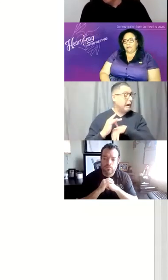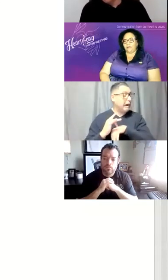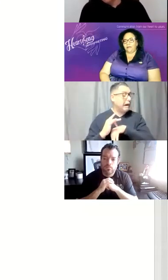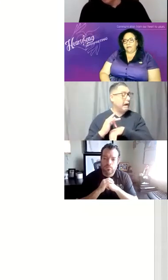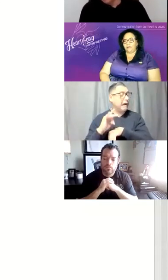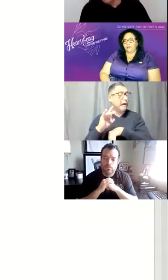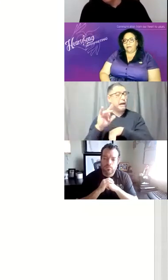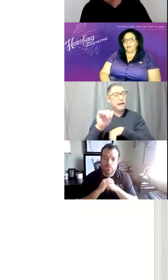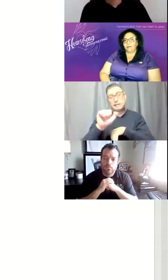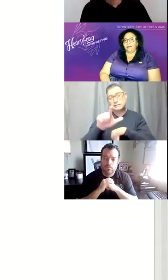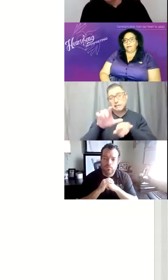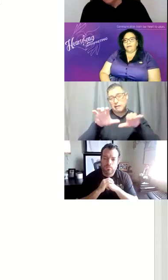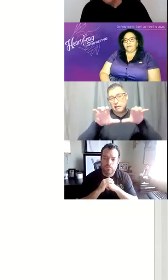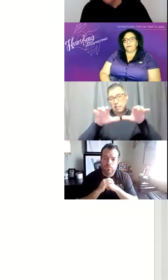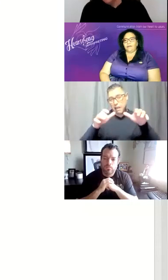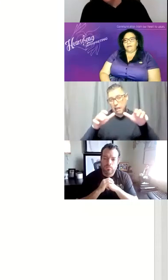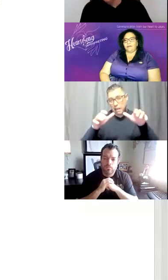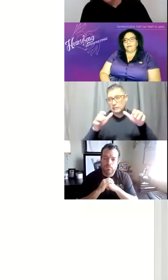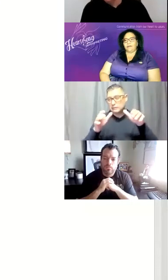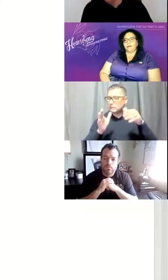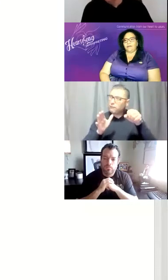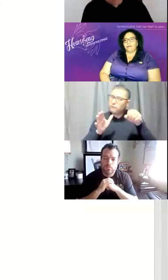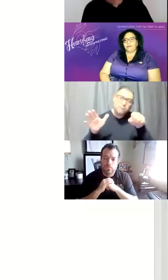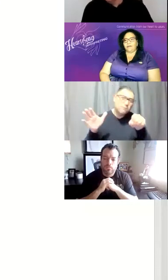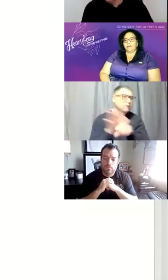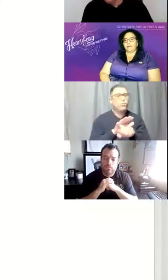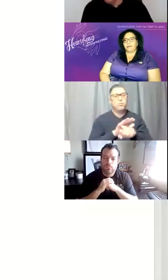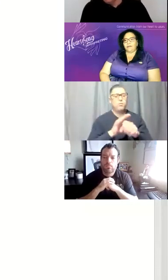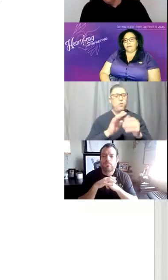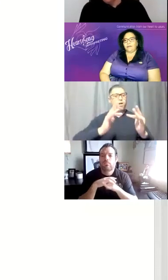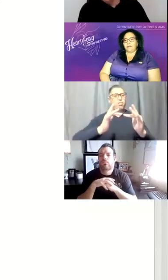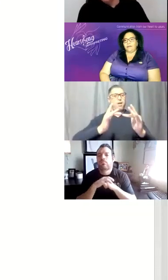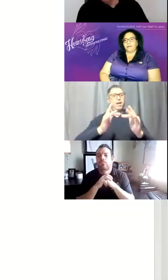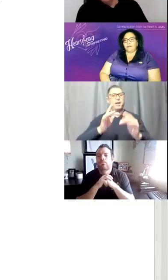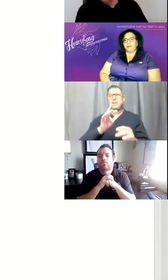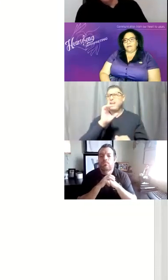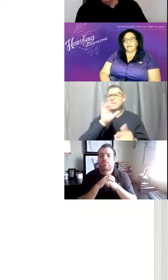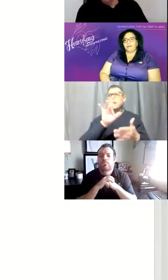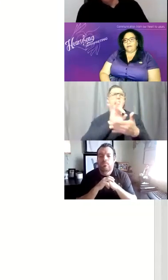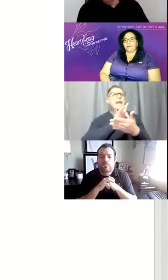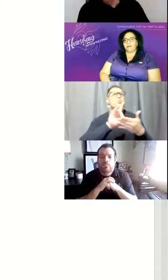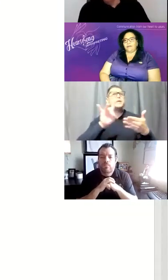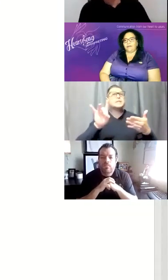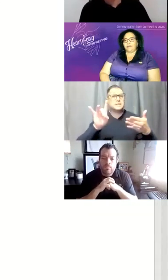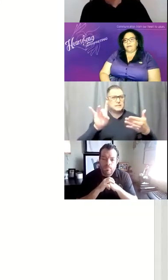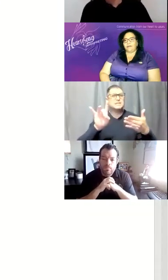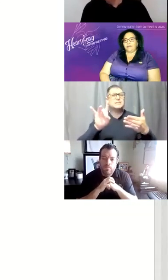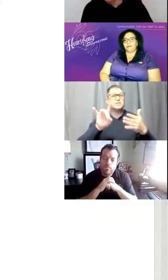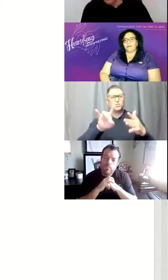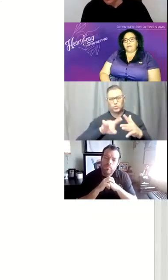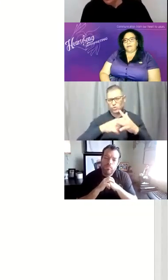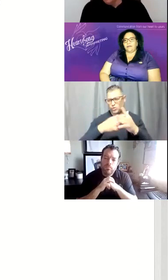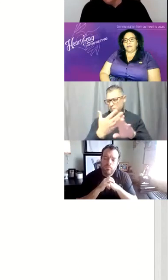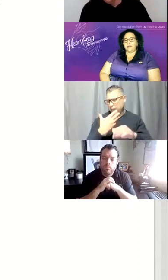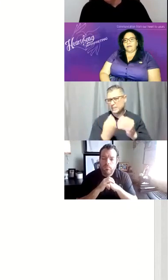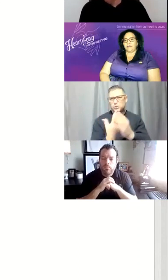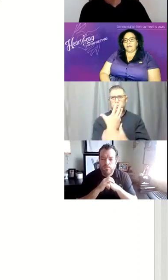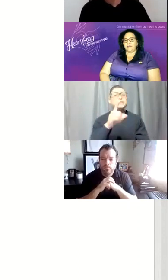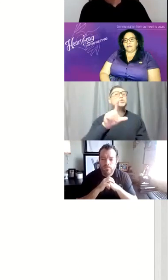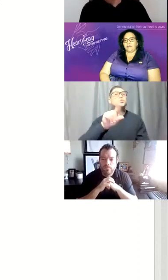Sign Language course that was completely online. It was an 8-week course, and it was actually launched in spring of 2020.